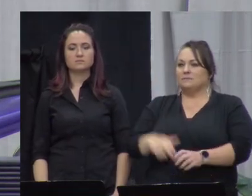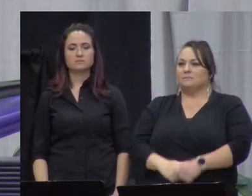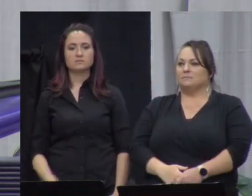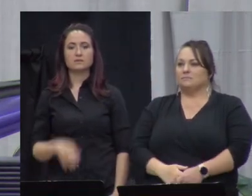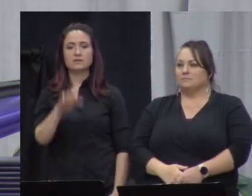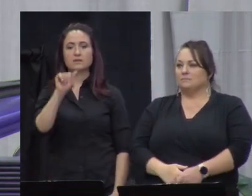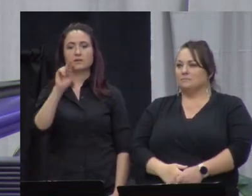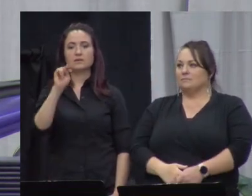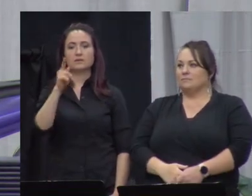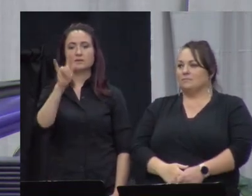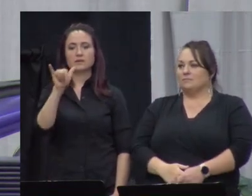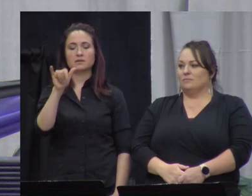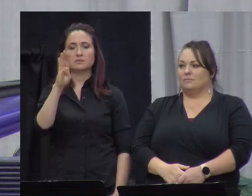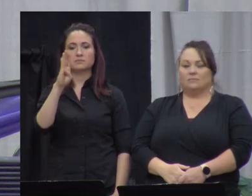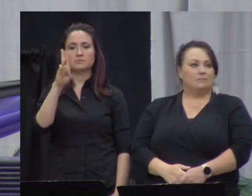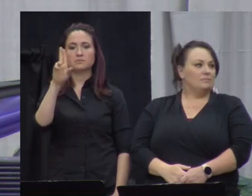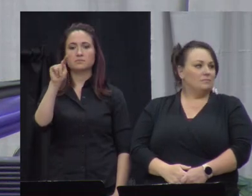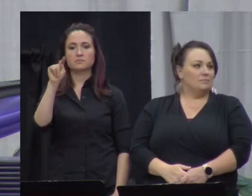Anthony Butts.